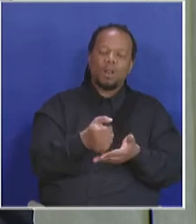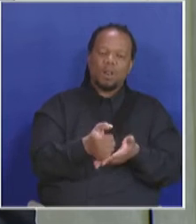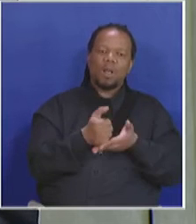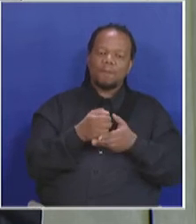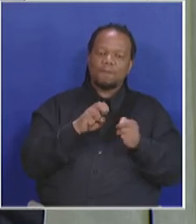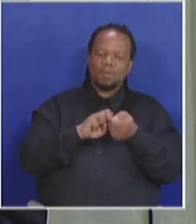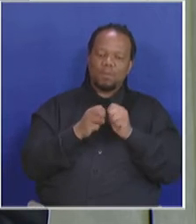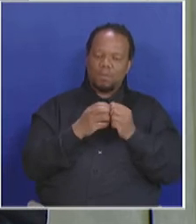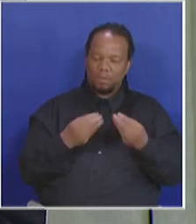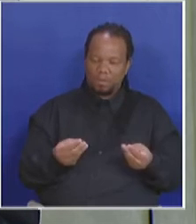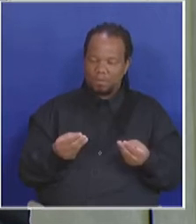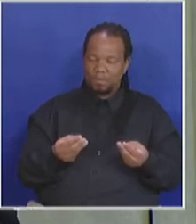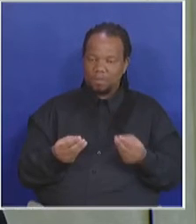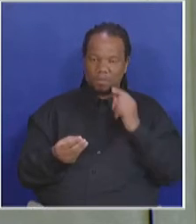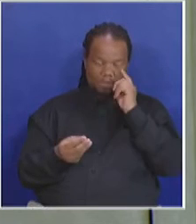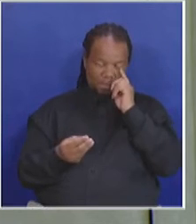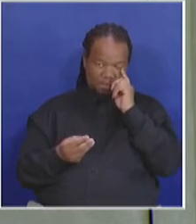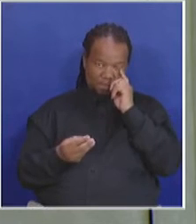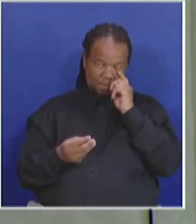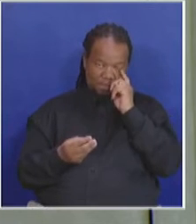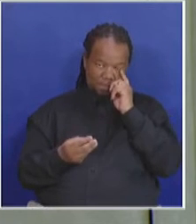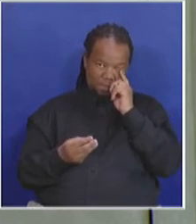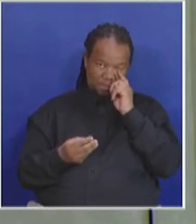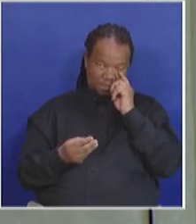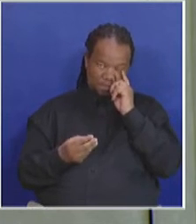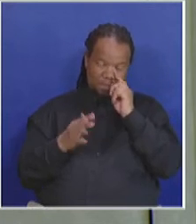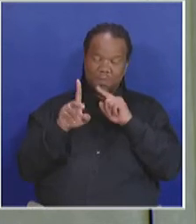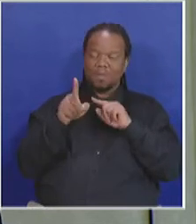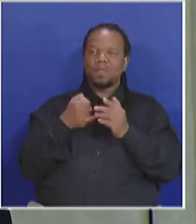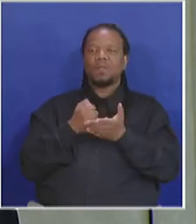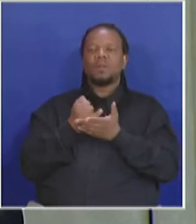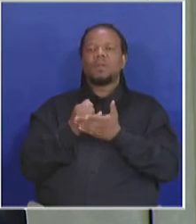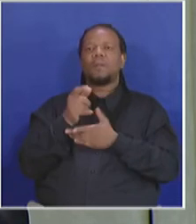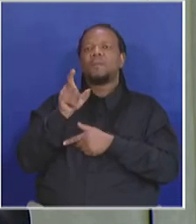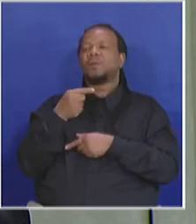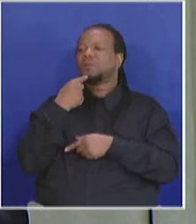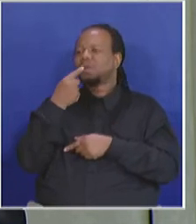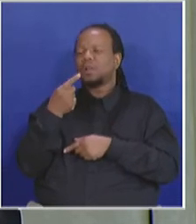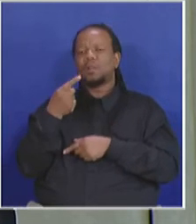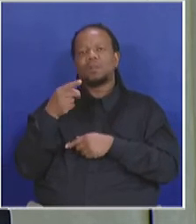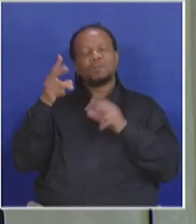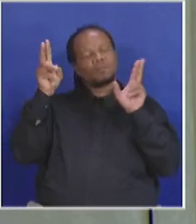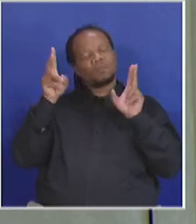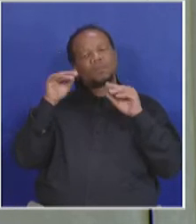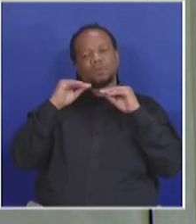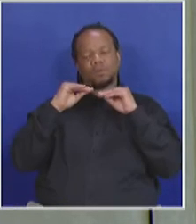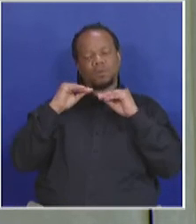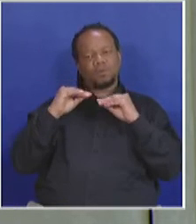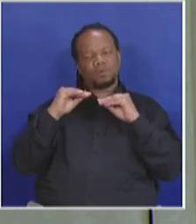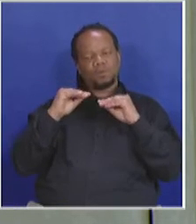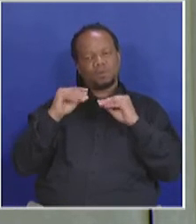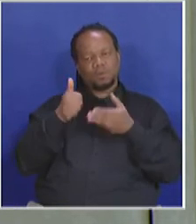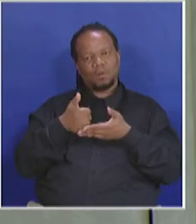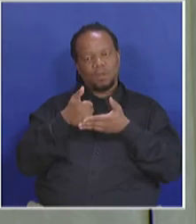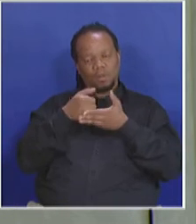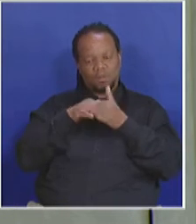has faced over a time. As has been quoted earlier, education is the only key of a success and is the